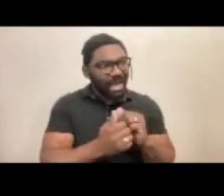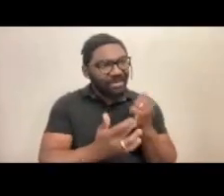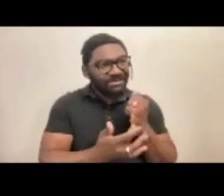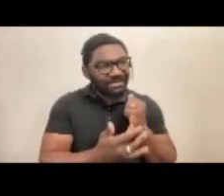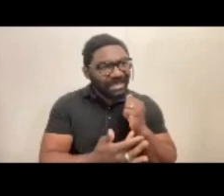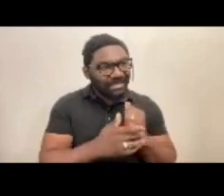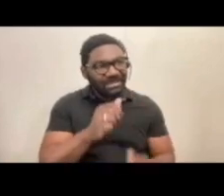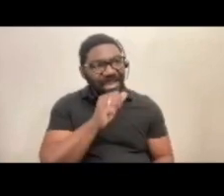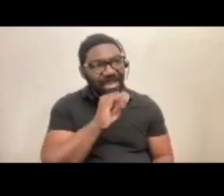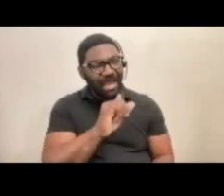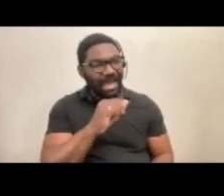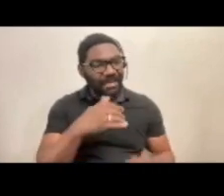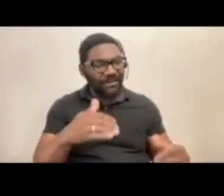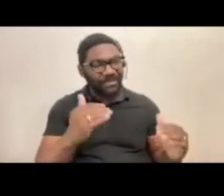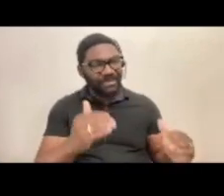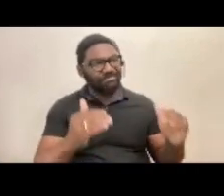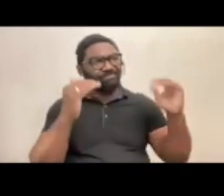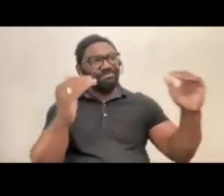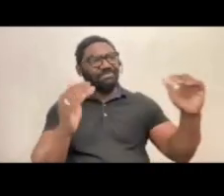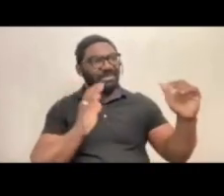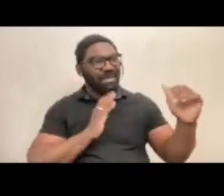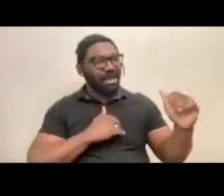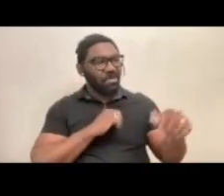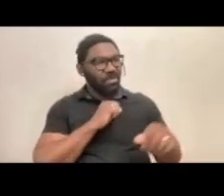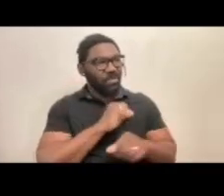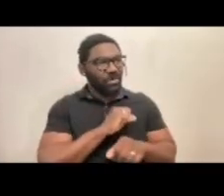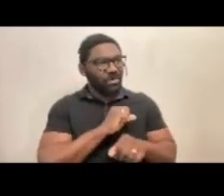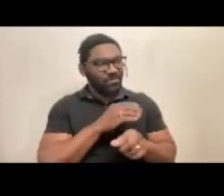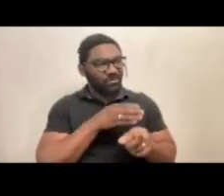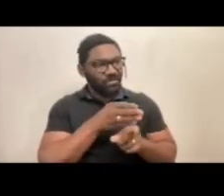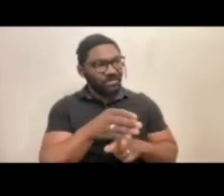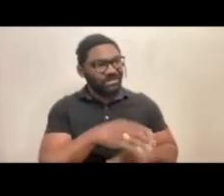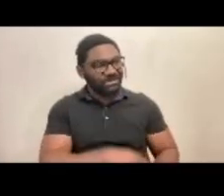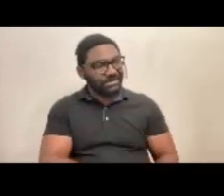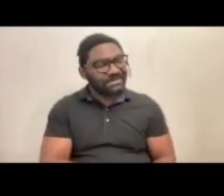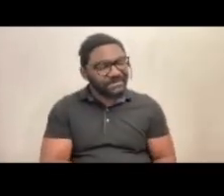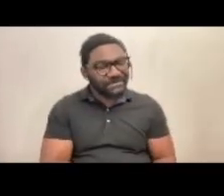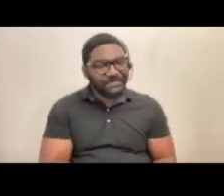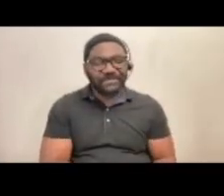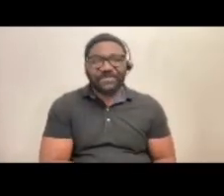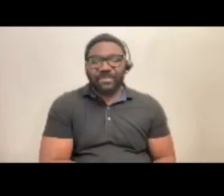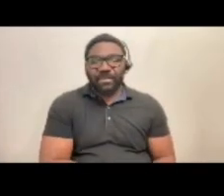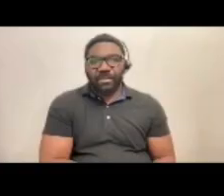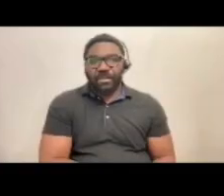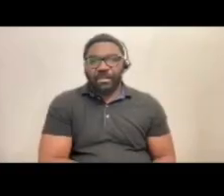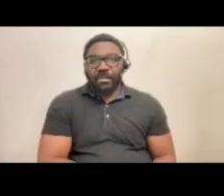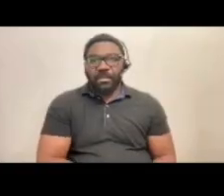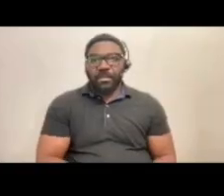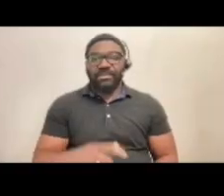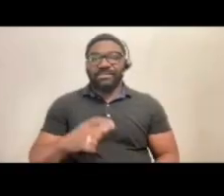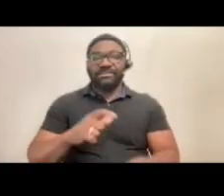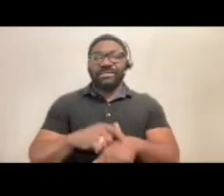can advance the direct care workforce. So I am definitely interested in hearing about that. We have time for one question before we bring